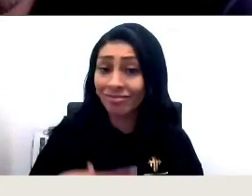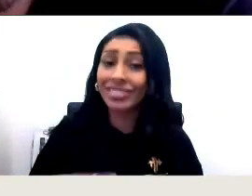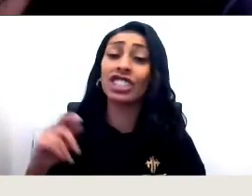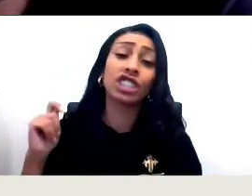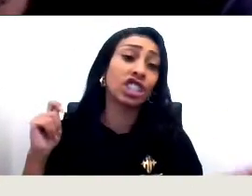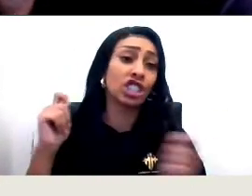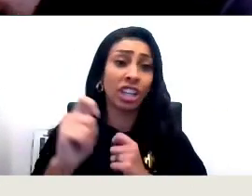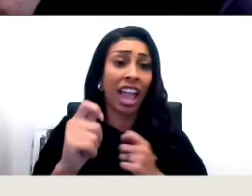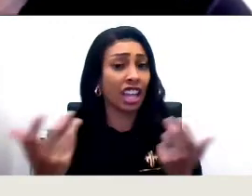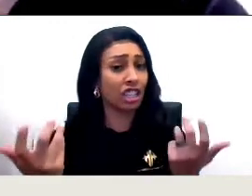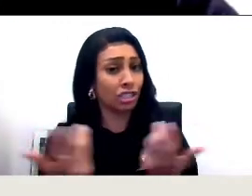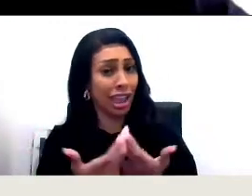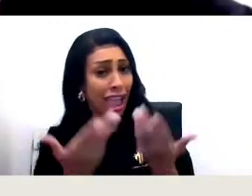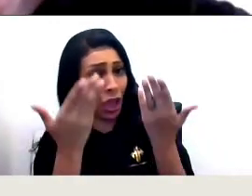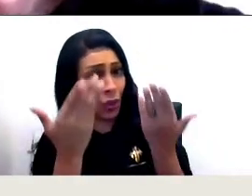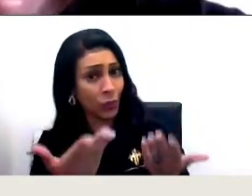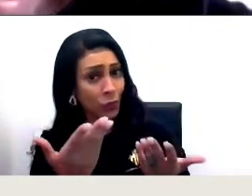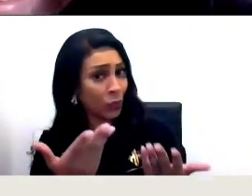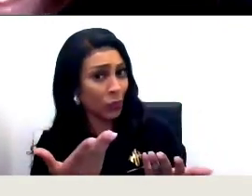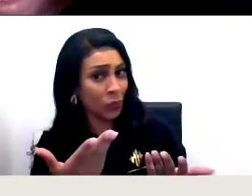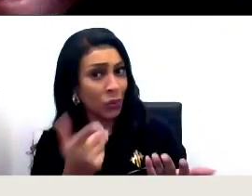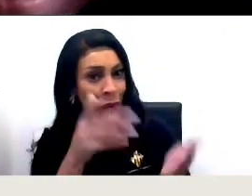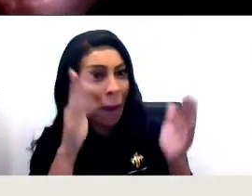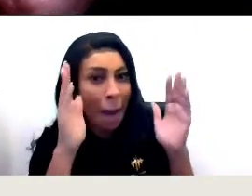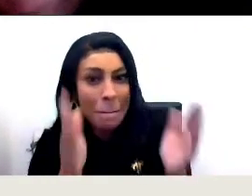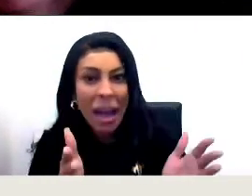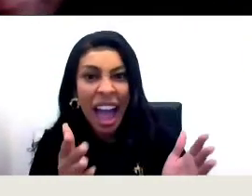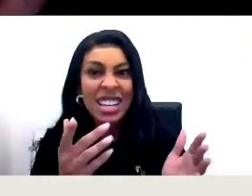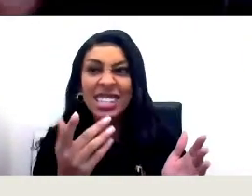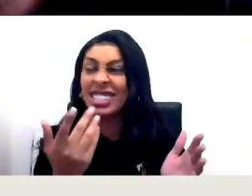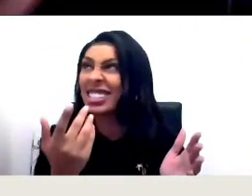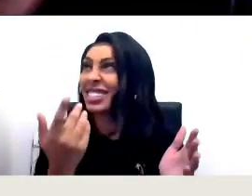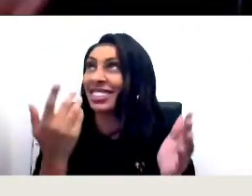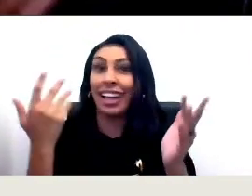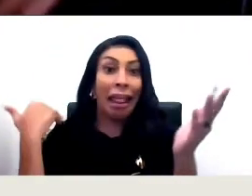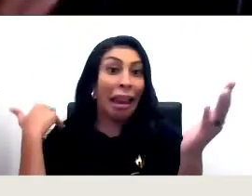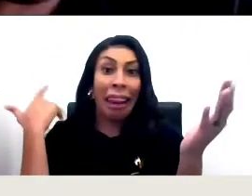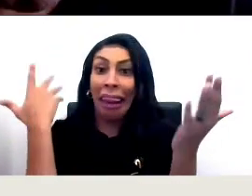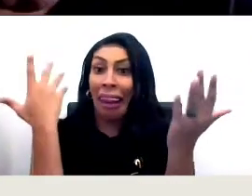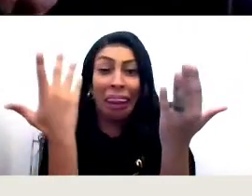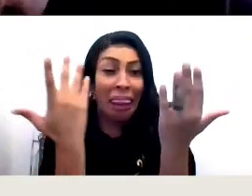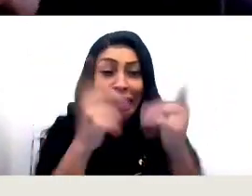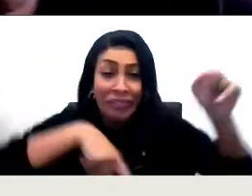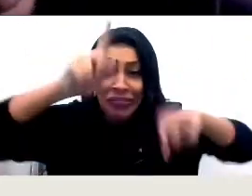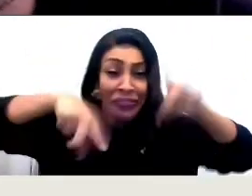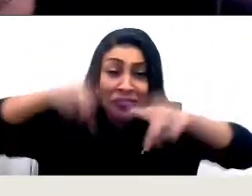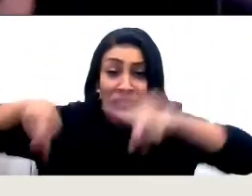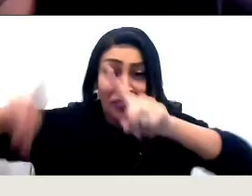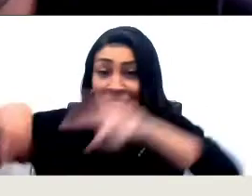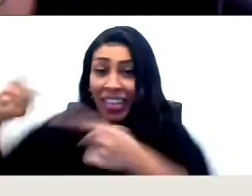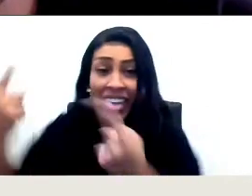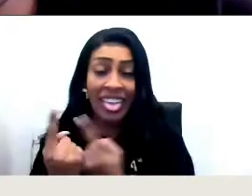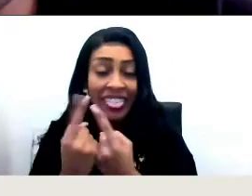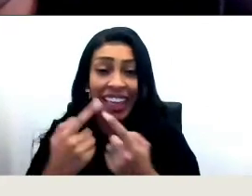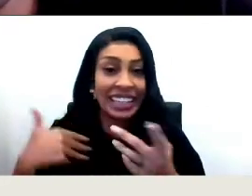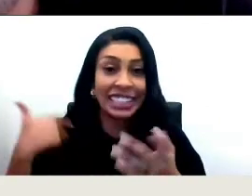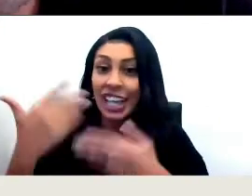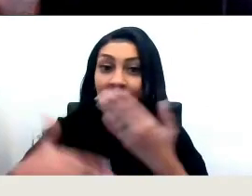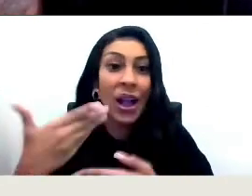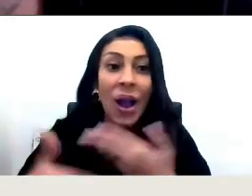you, Greg? I mean, I think you must have a million and one things going on. I mean, just from what I know. Gosh, you know,